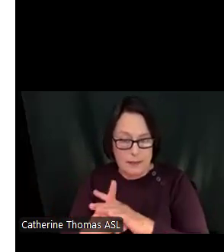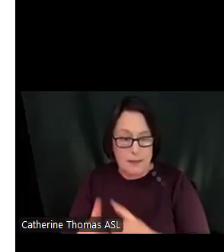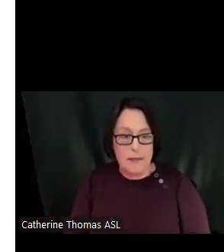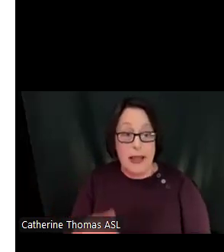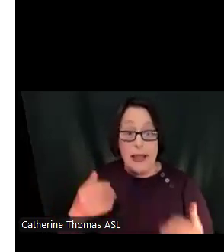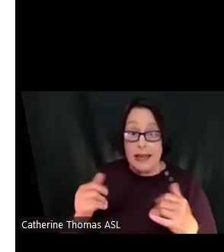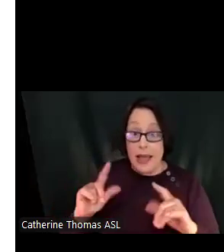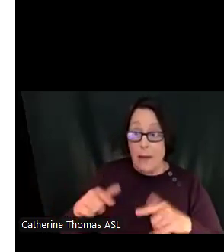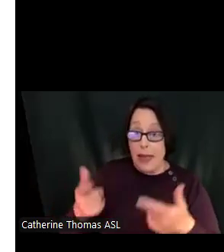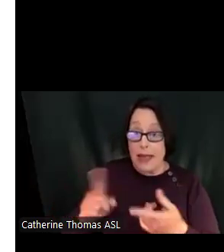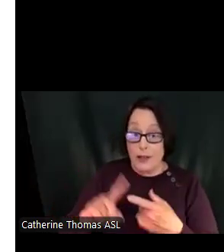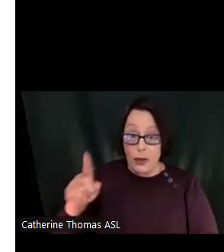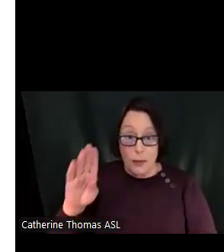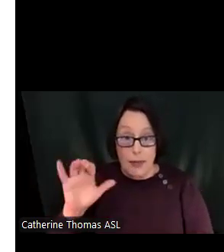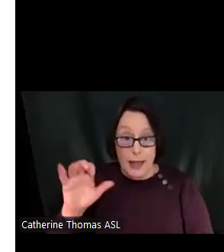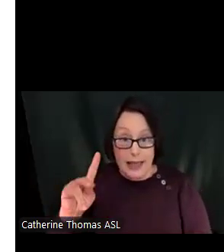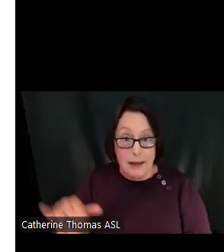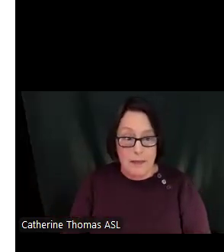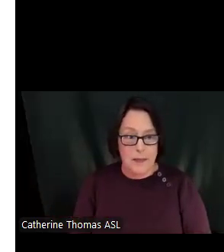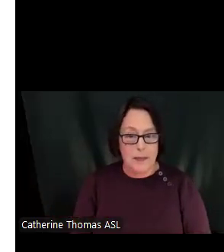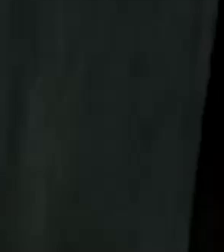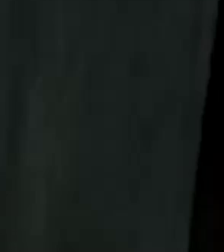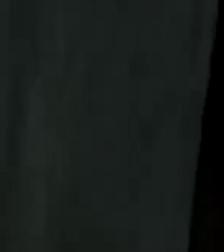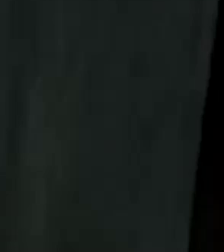hand it back to you, Becky.